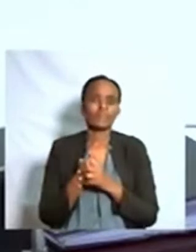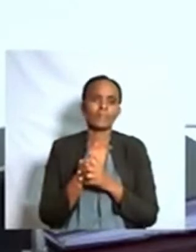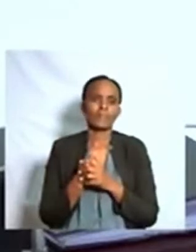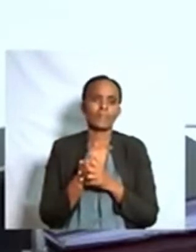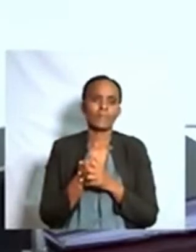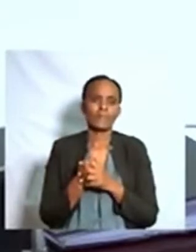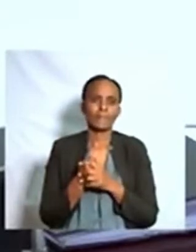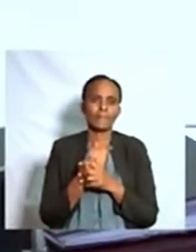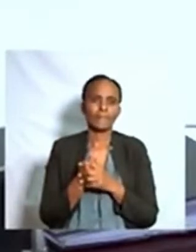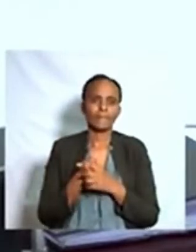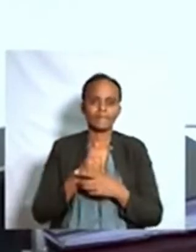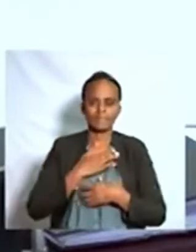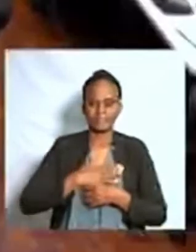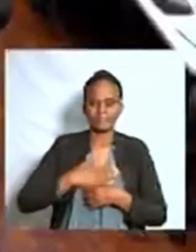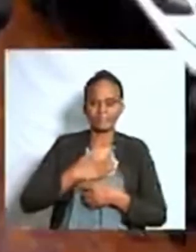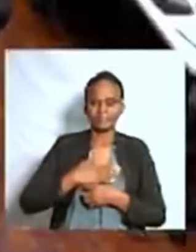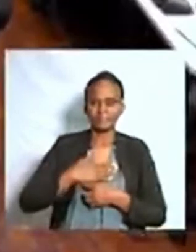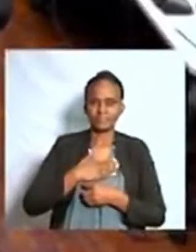please.